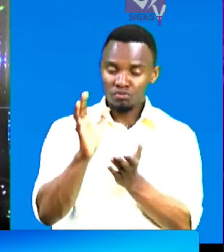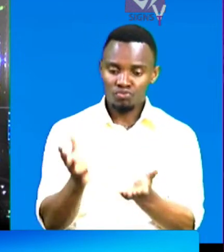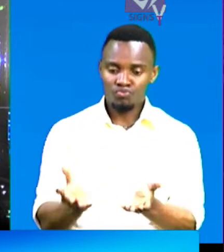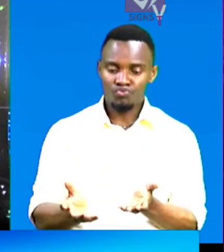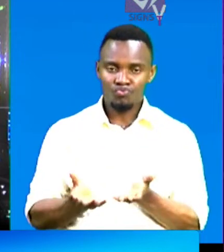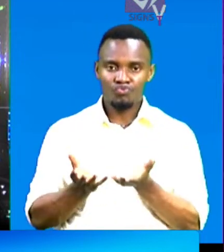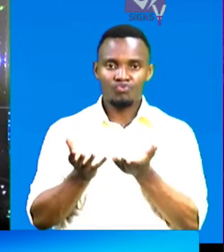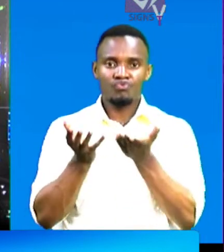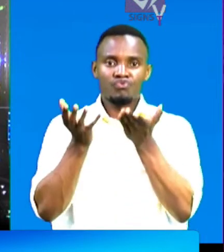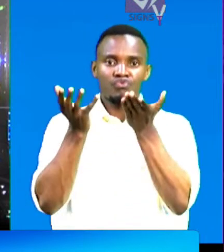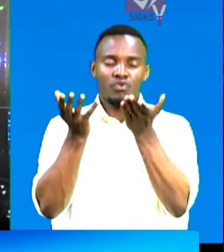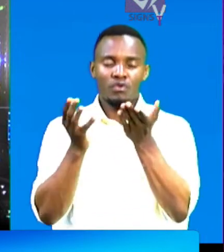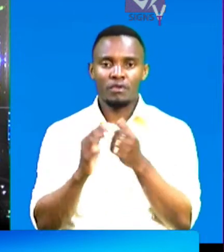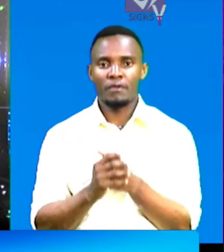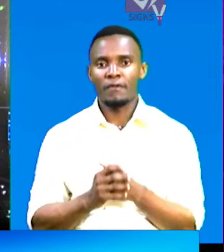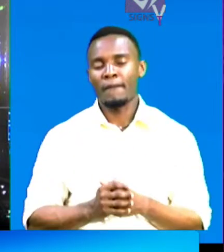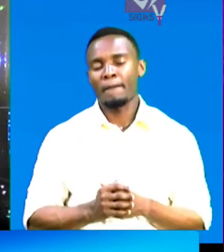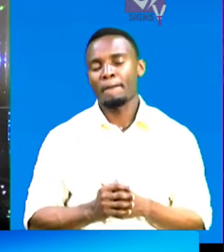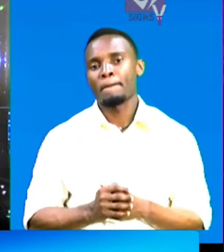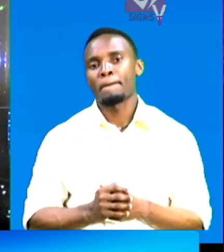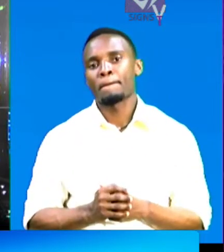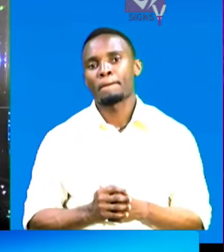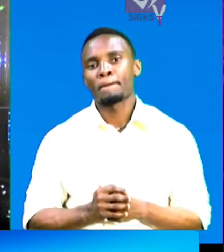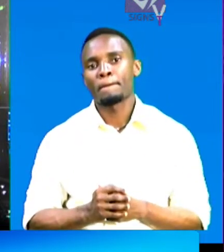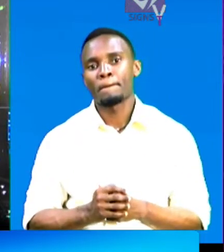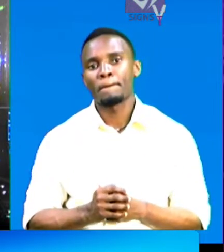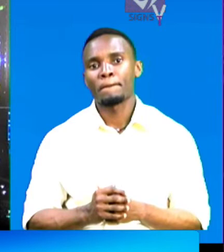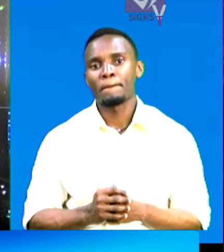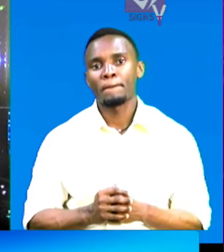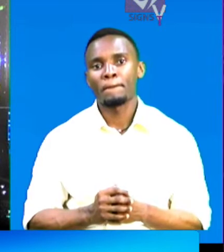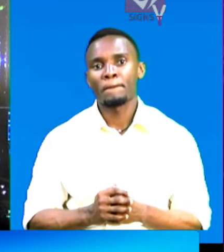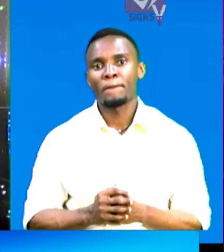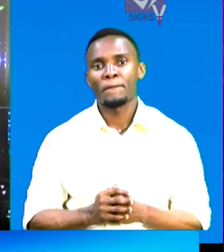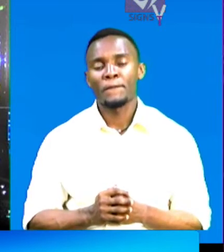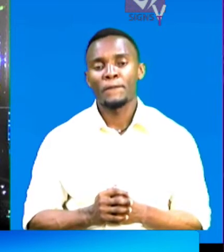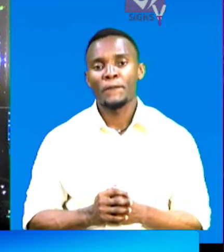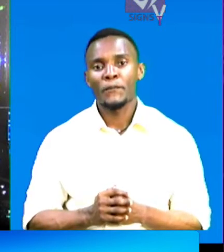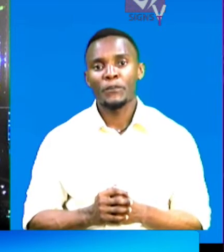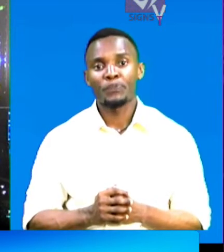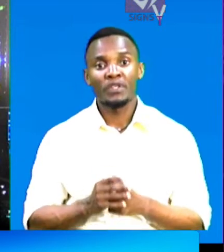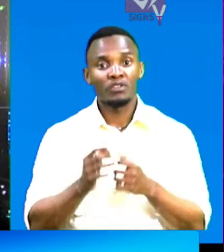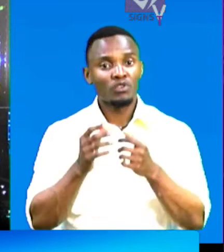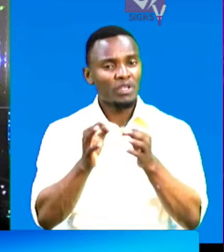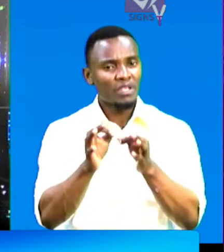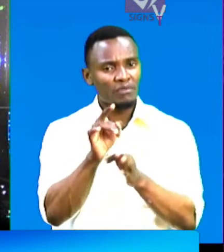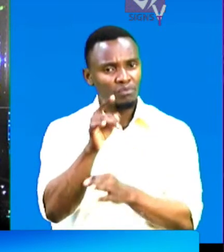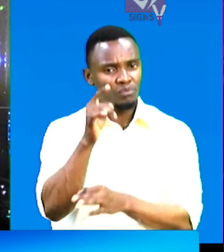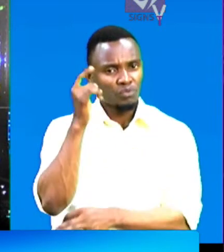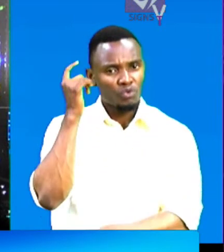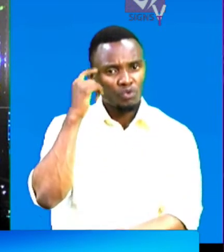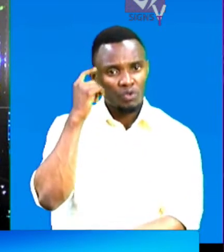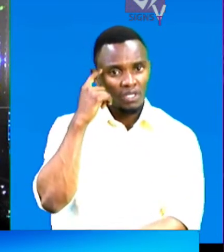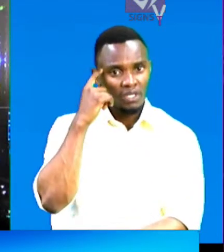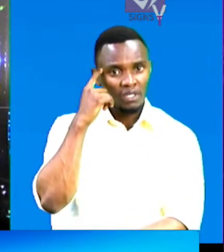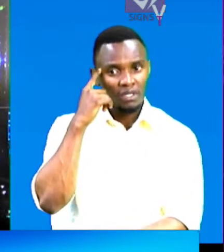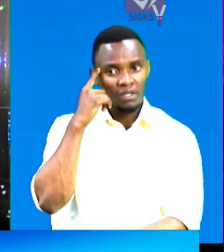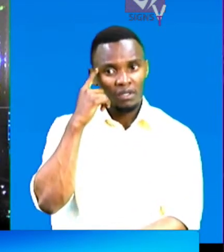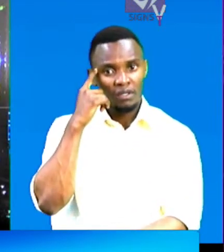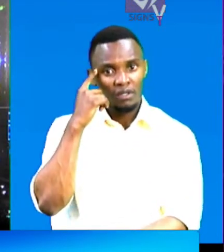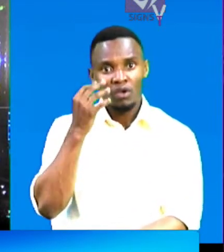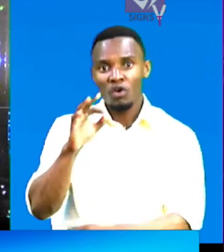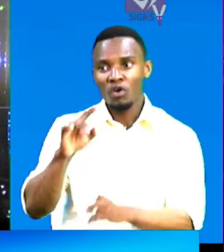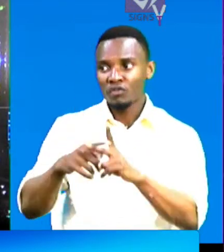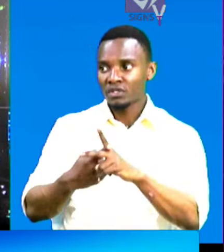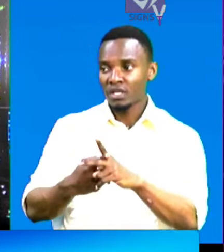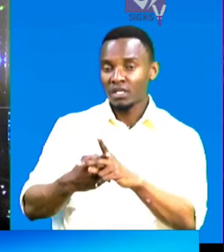new heights. Alright? So if you think of starting to